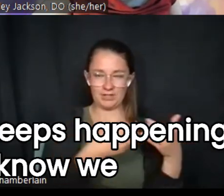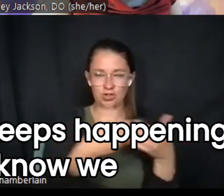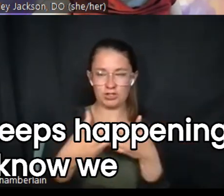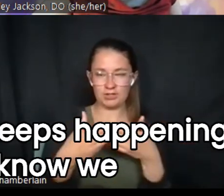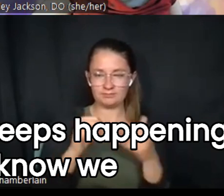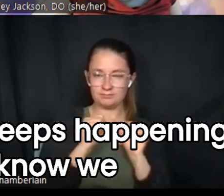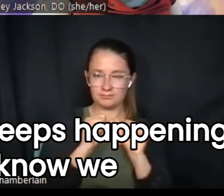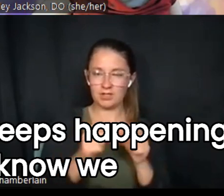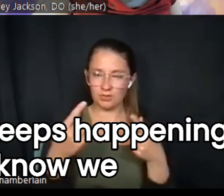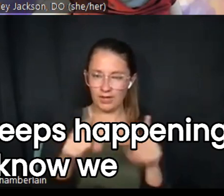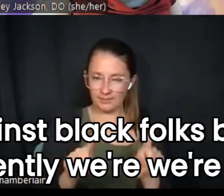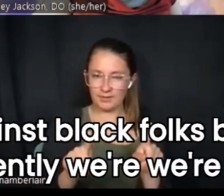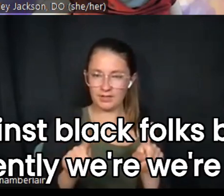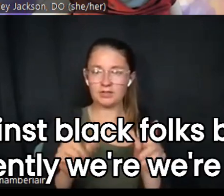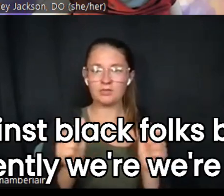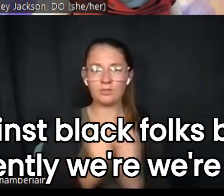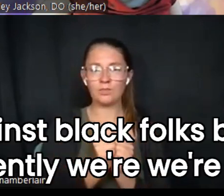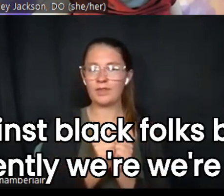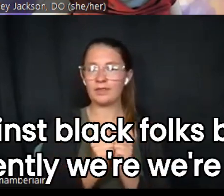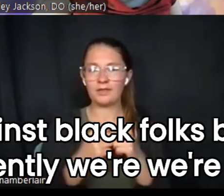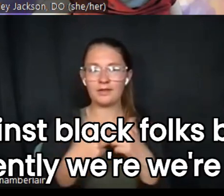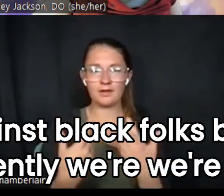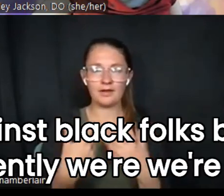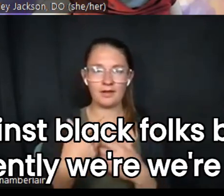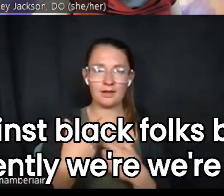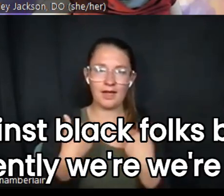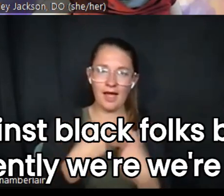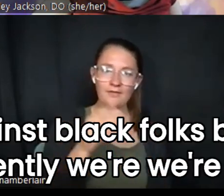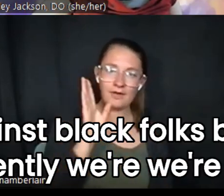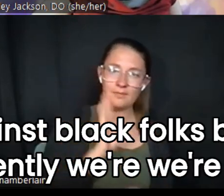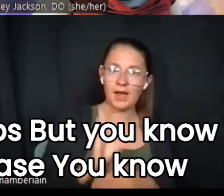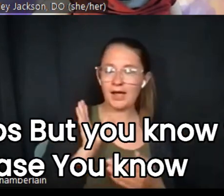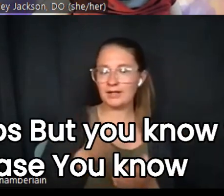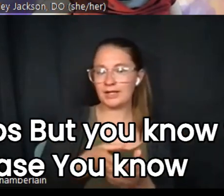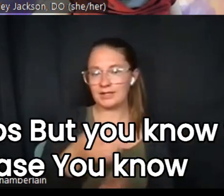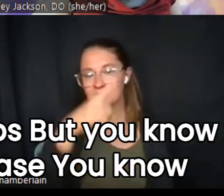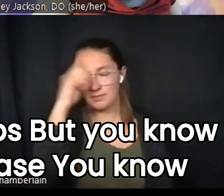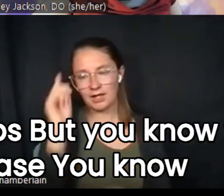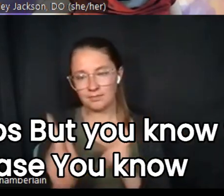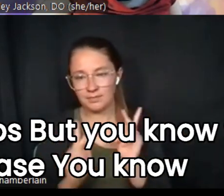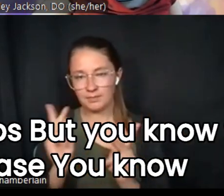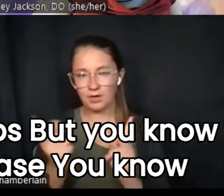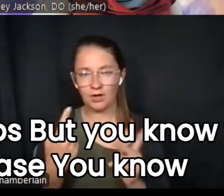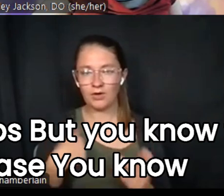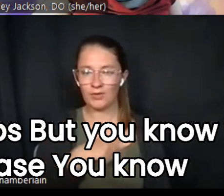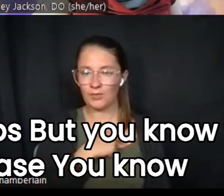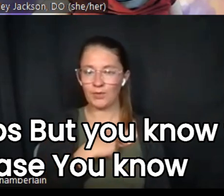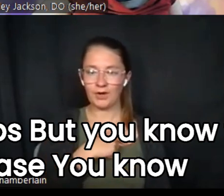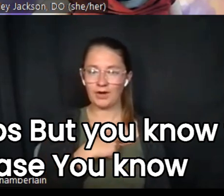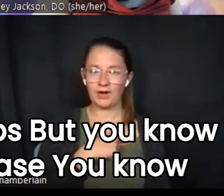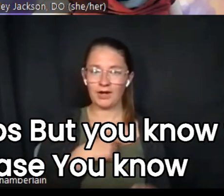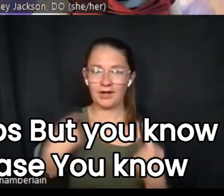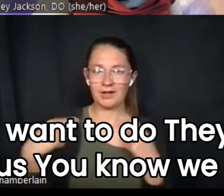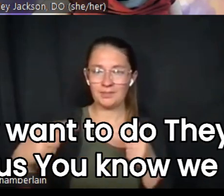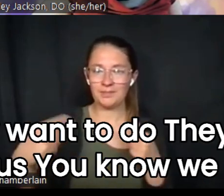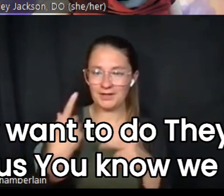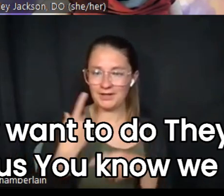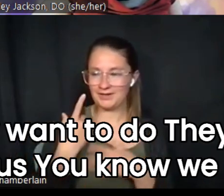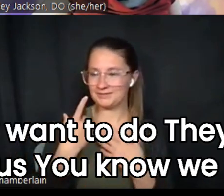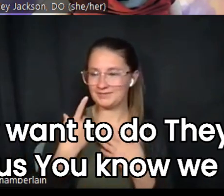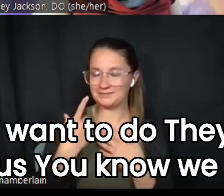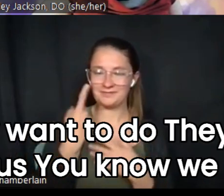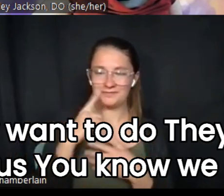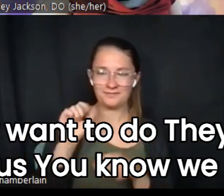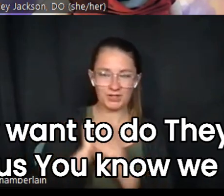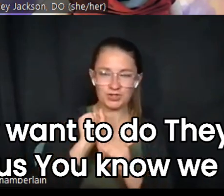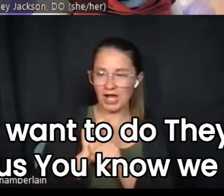happening with, we get brown against black folks because apparently we're competing for jobs, but, that's not the case. That's what they